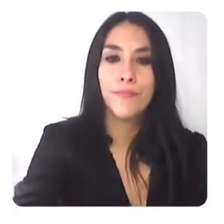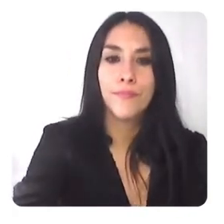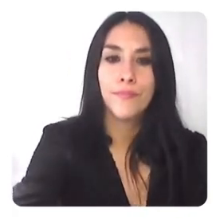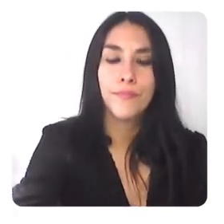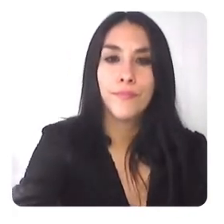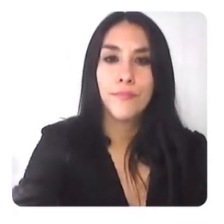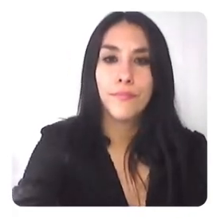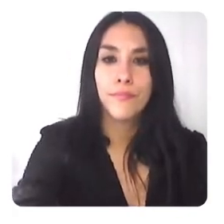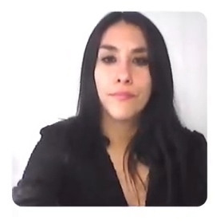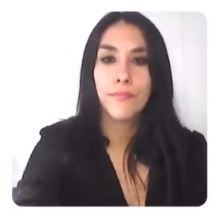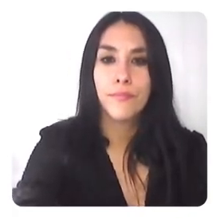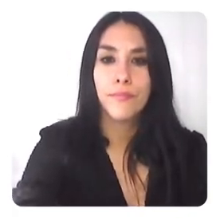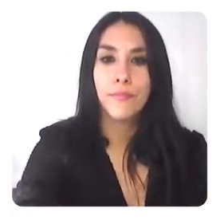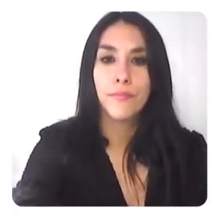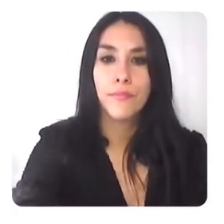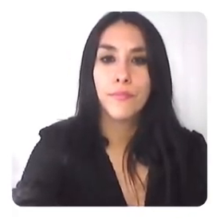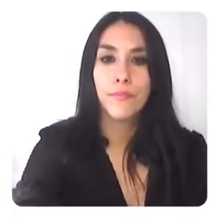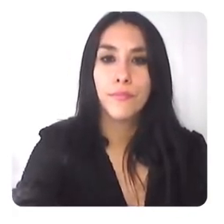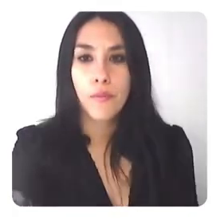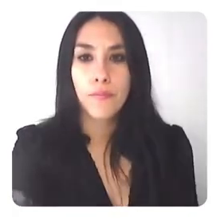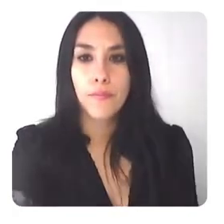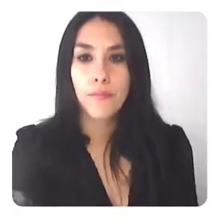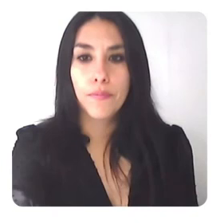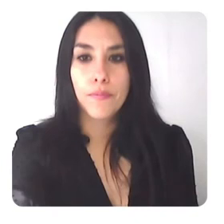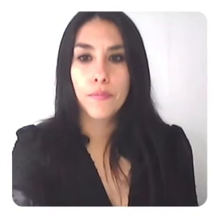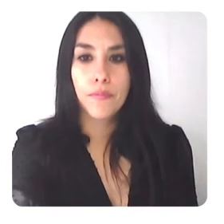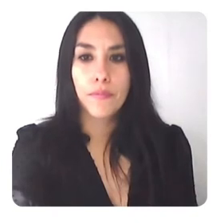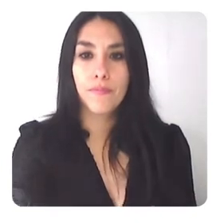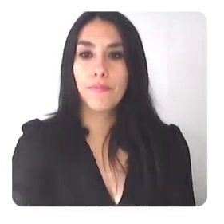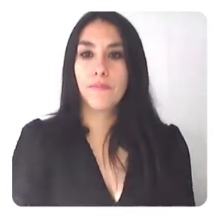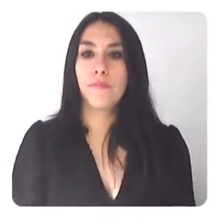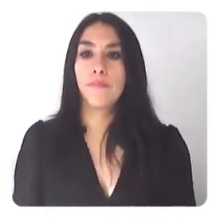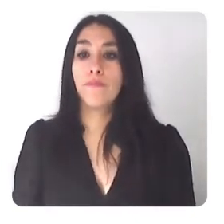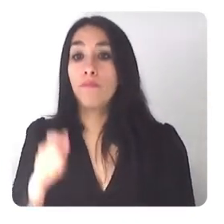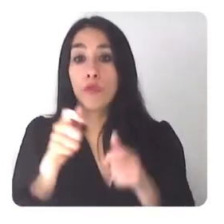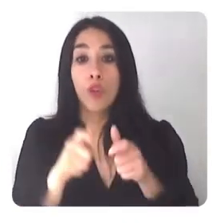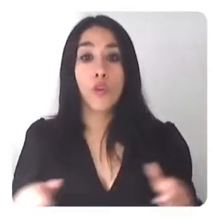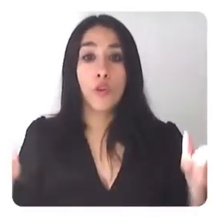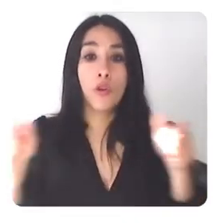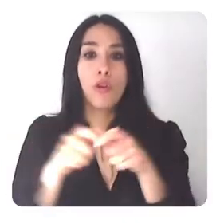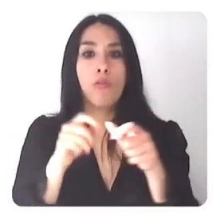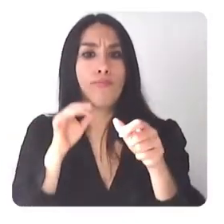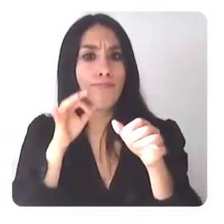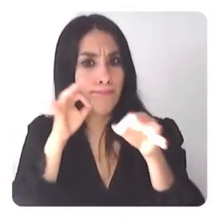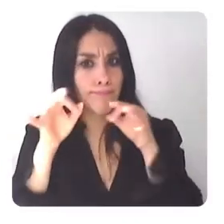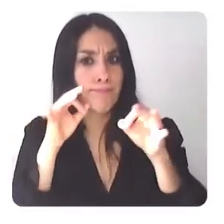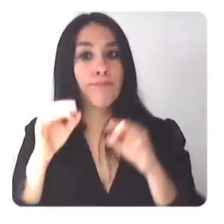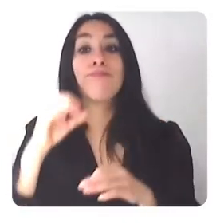Thank you.